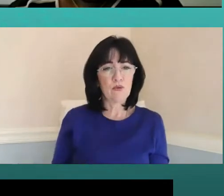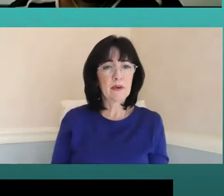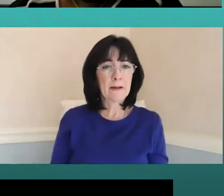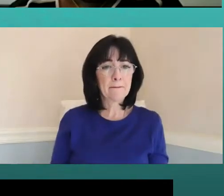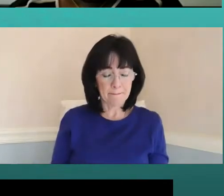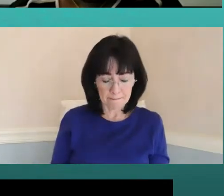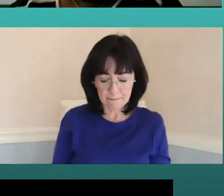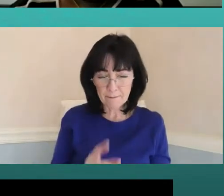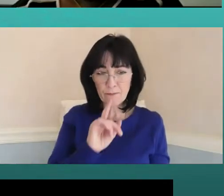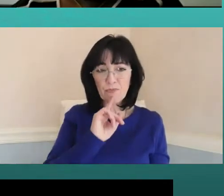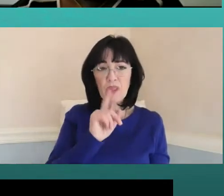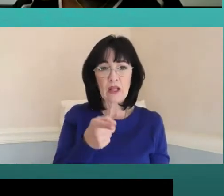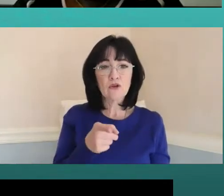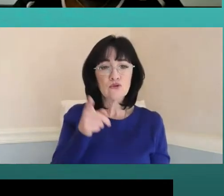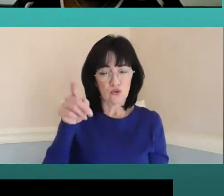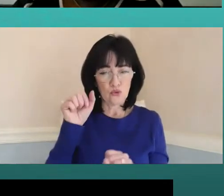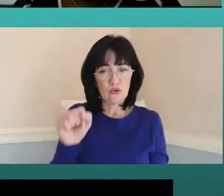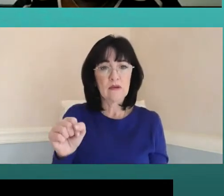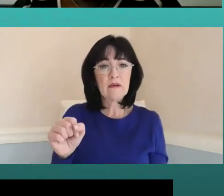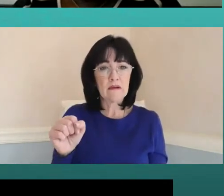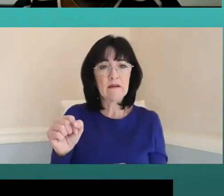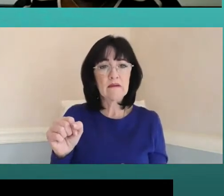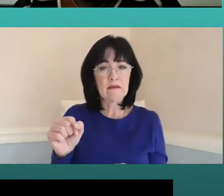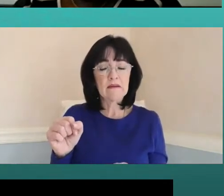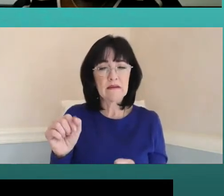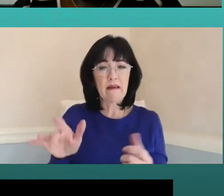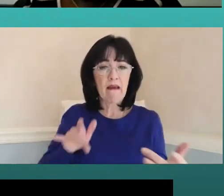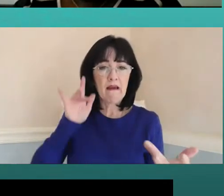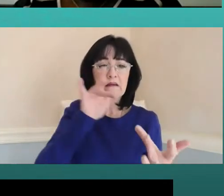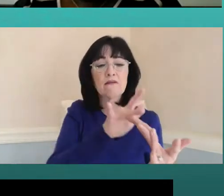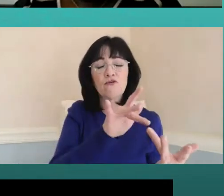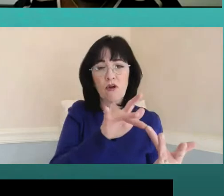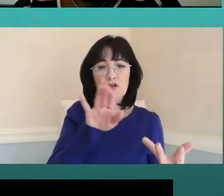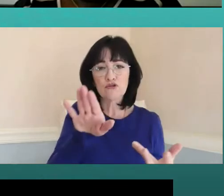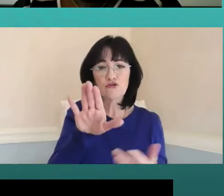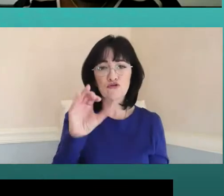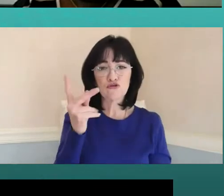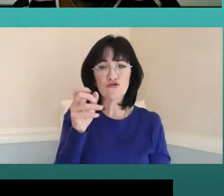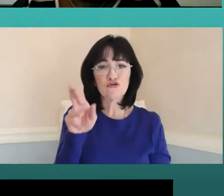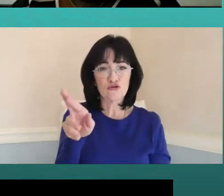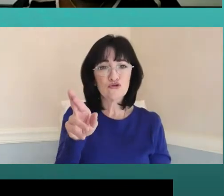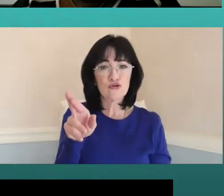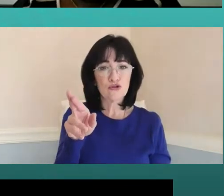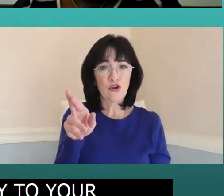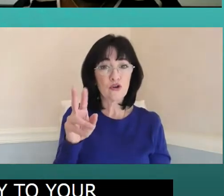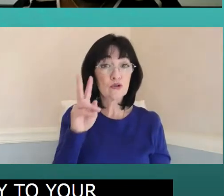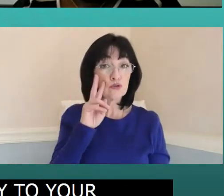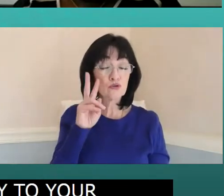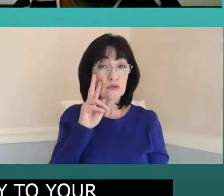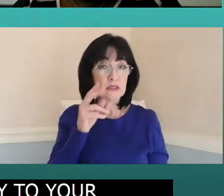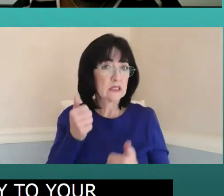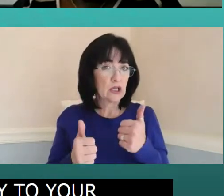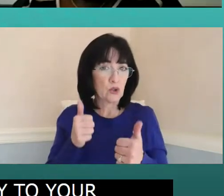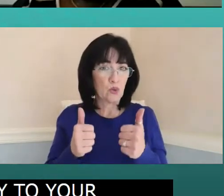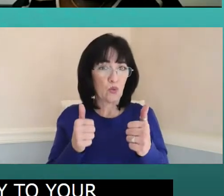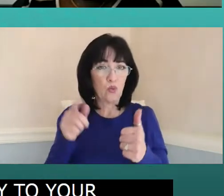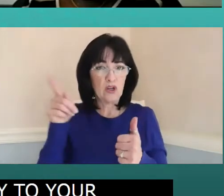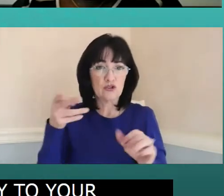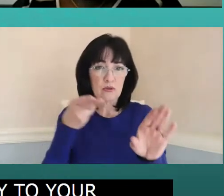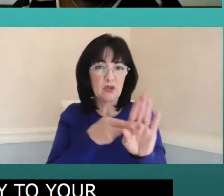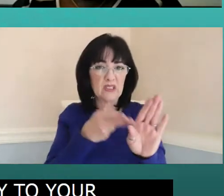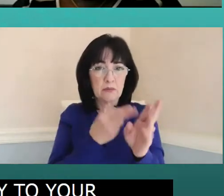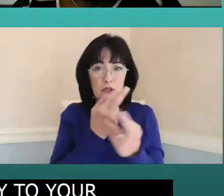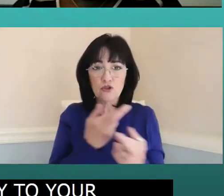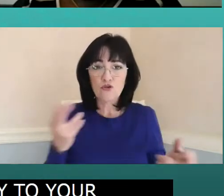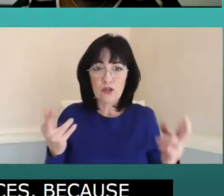Sure, you can certainly reach out directly to your charter to find out what part of the resources, because again,